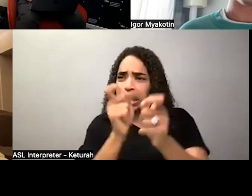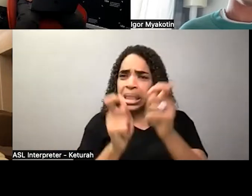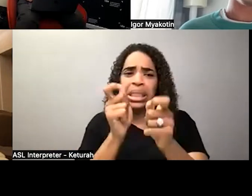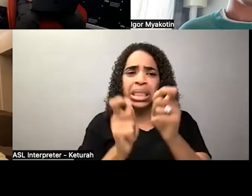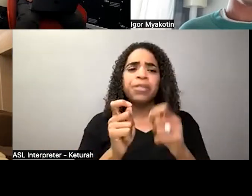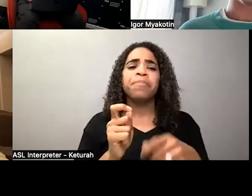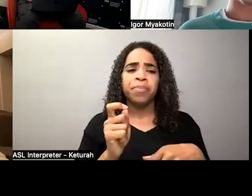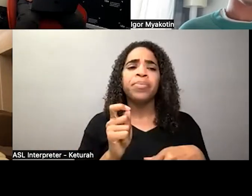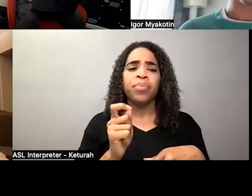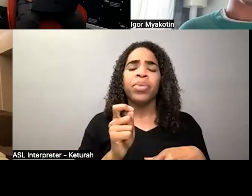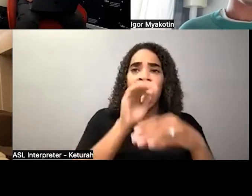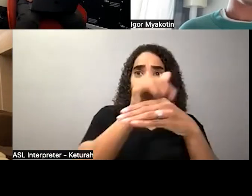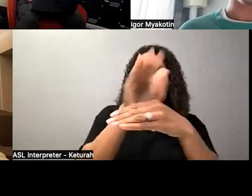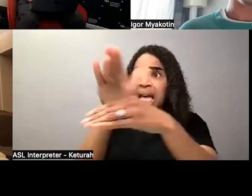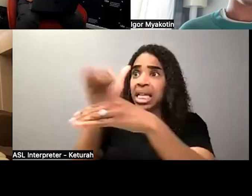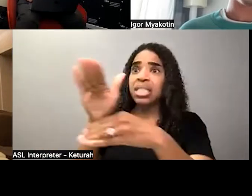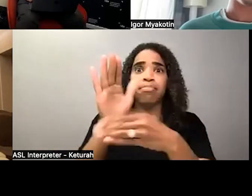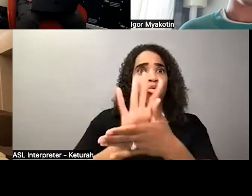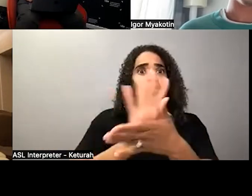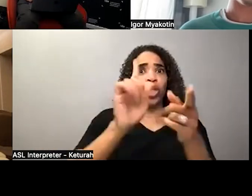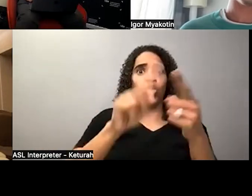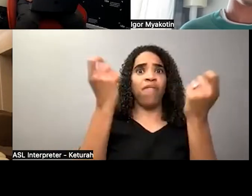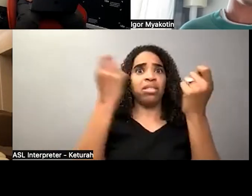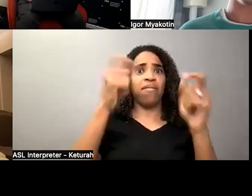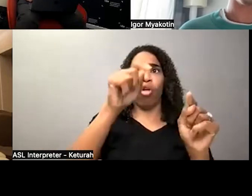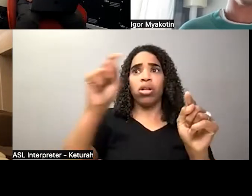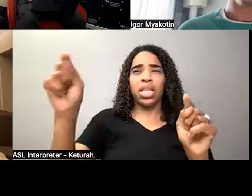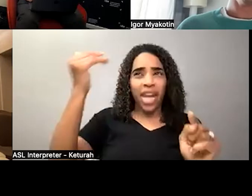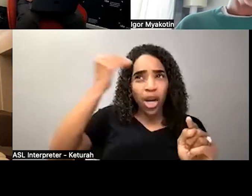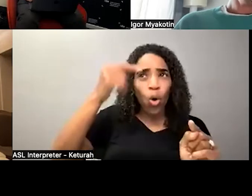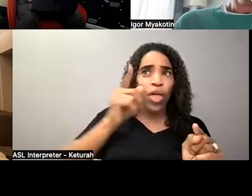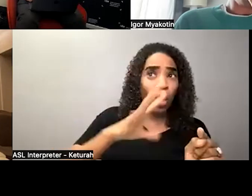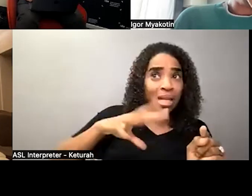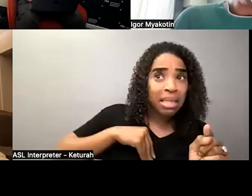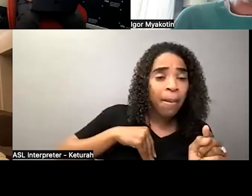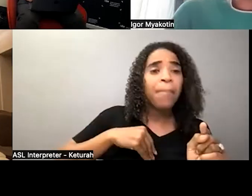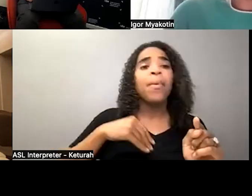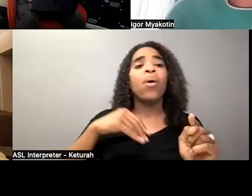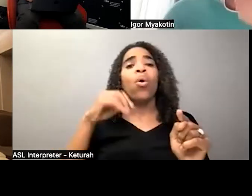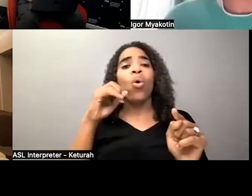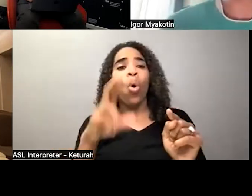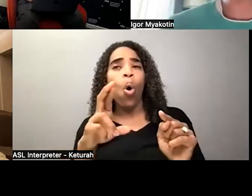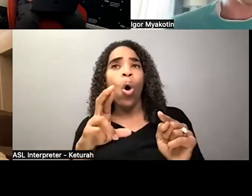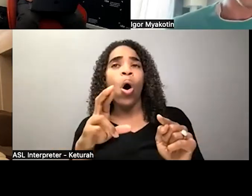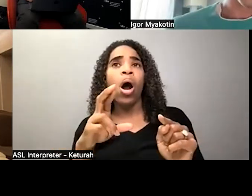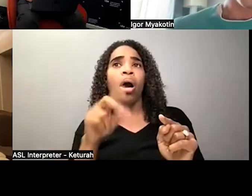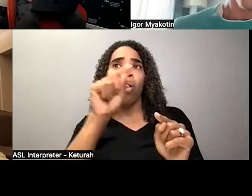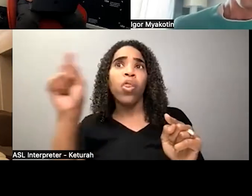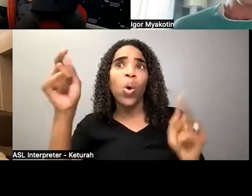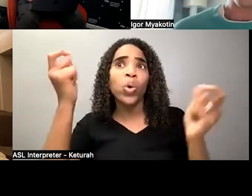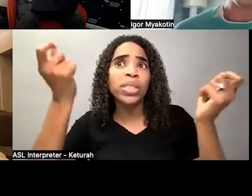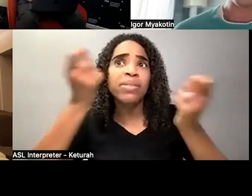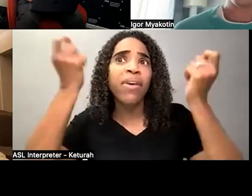to the festivals I know will accept or will be some way